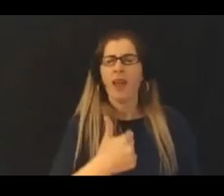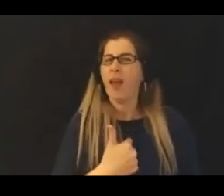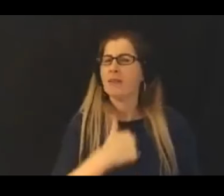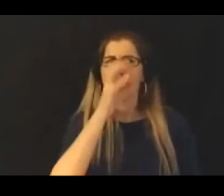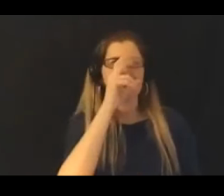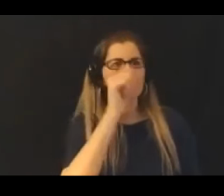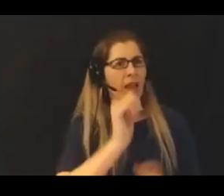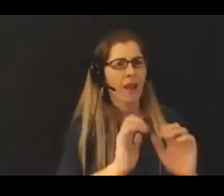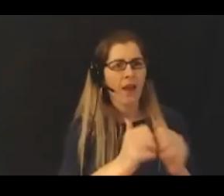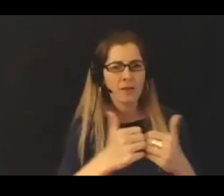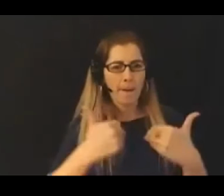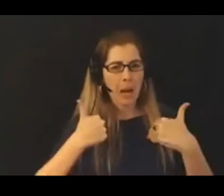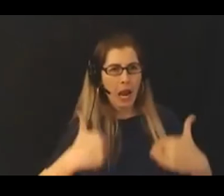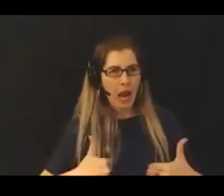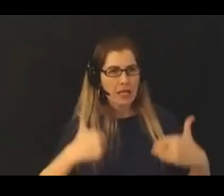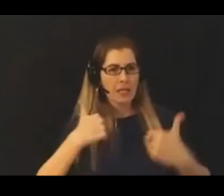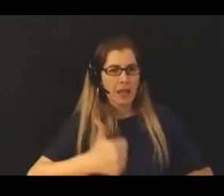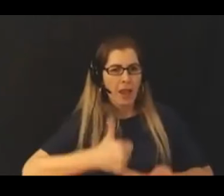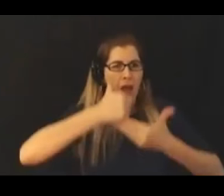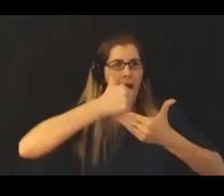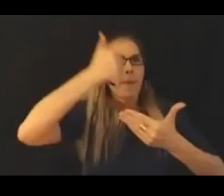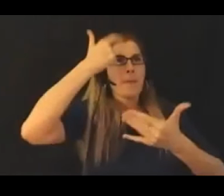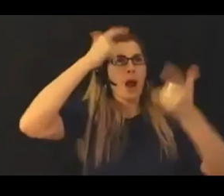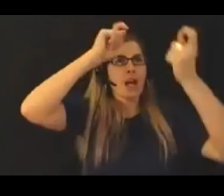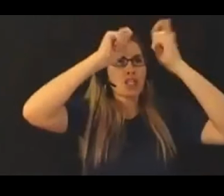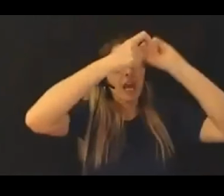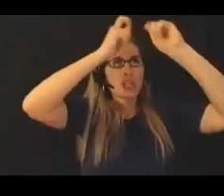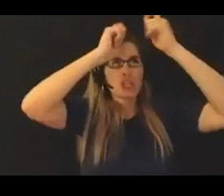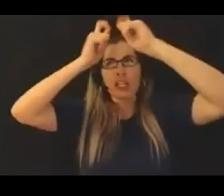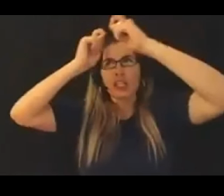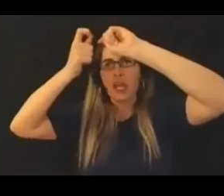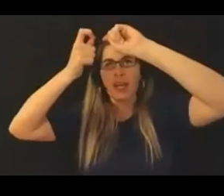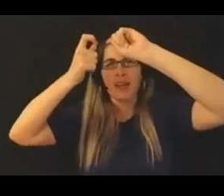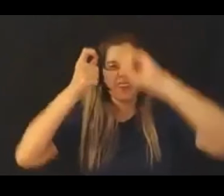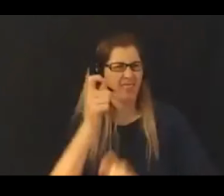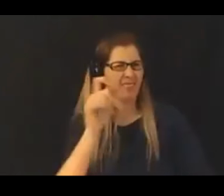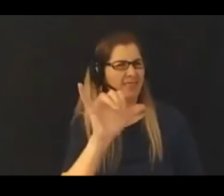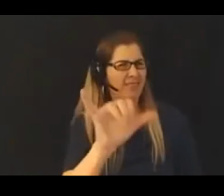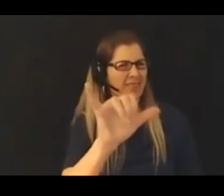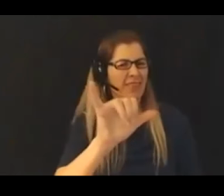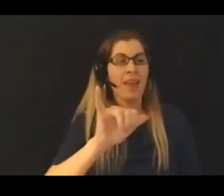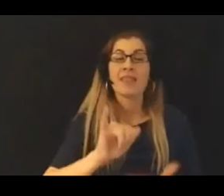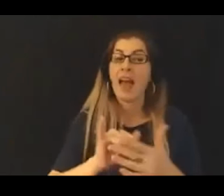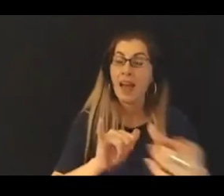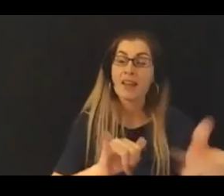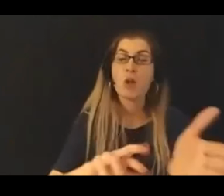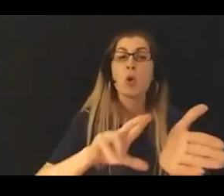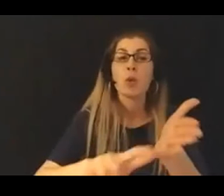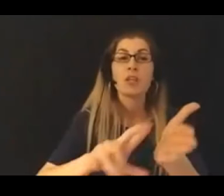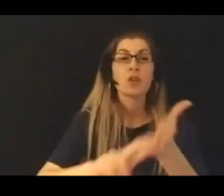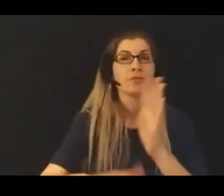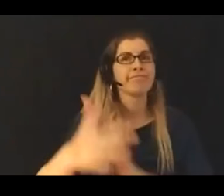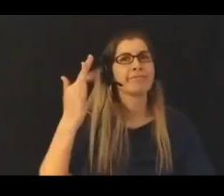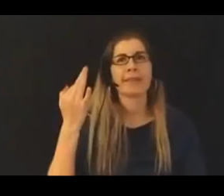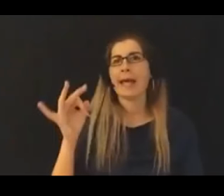physical bodies to change our brains. This kind of research started around the 1960s, and it's been slowly